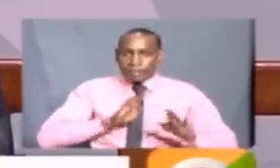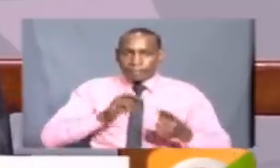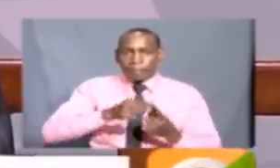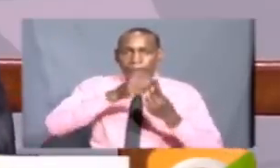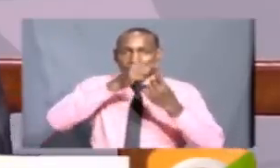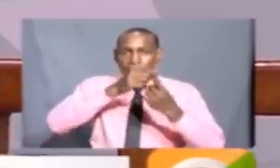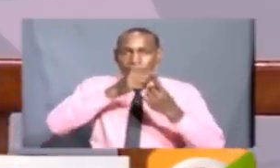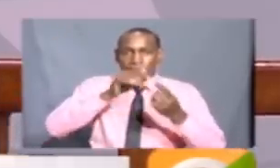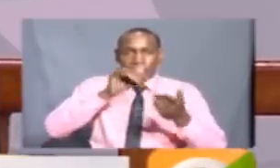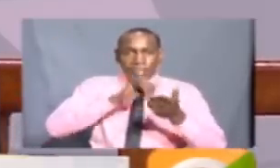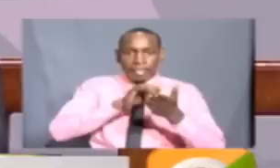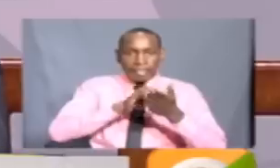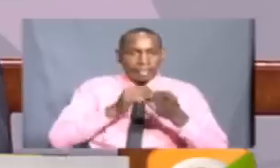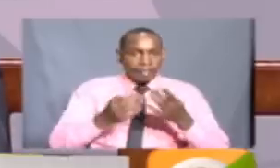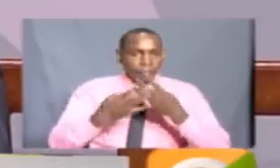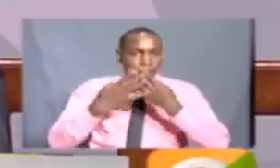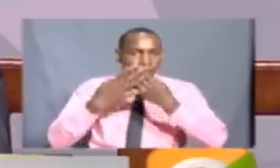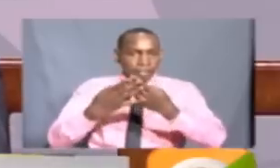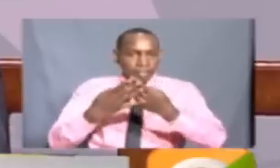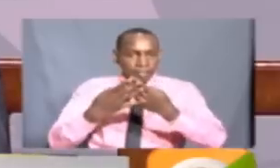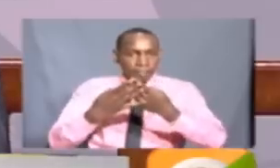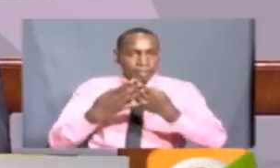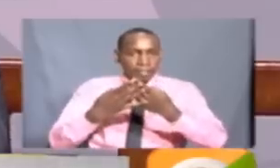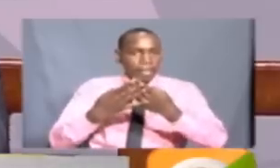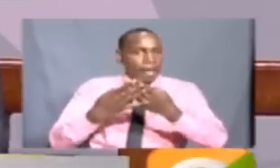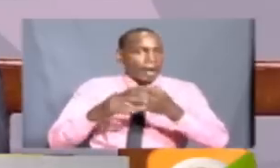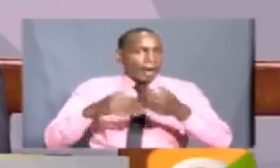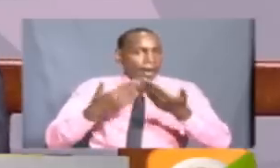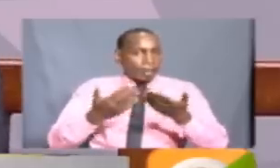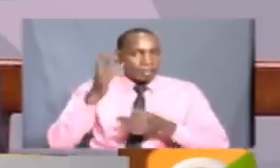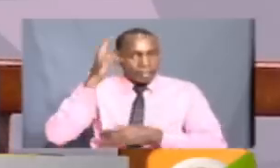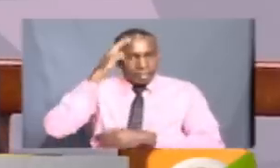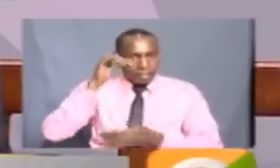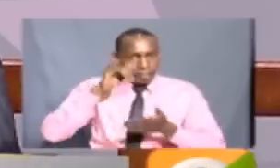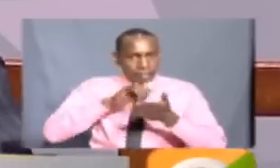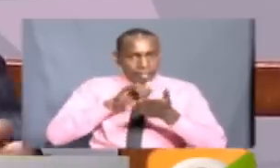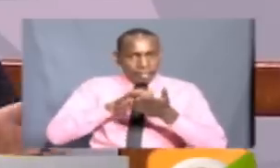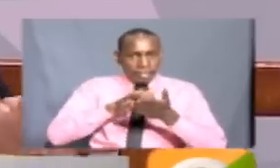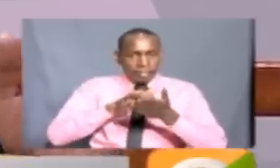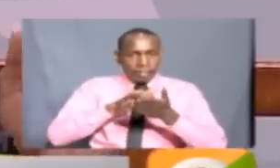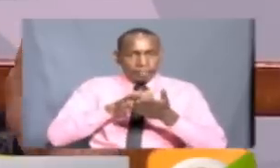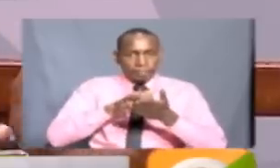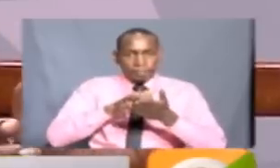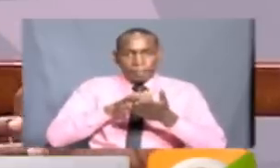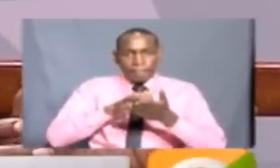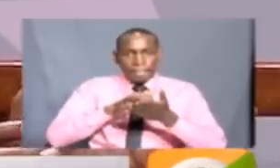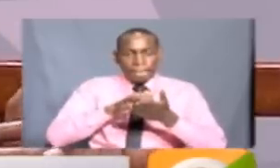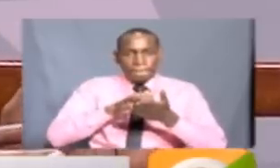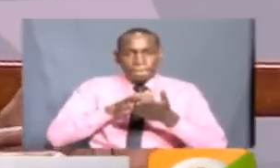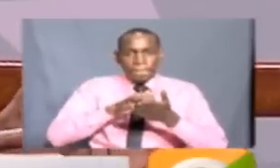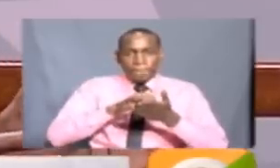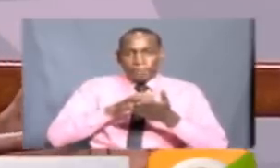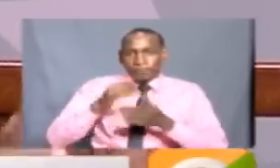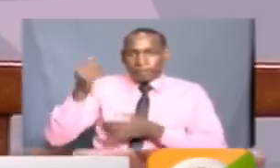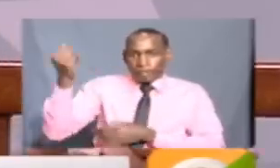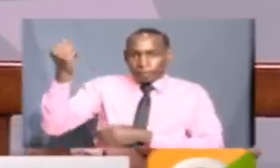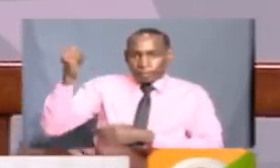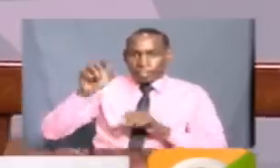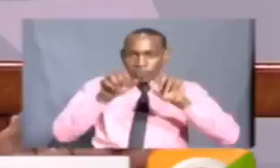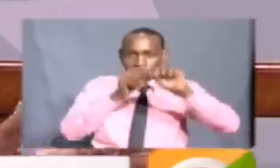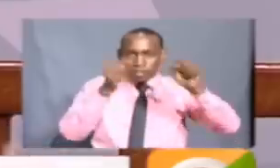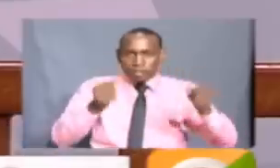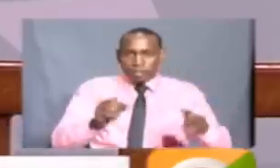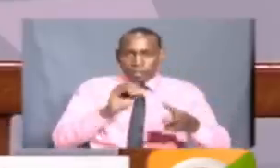that conviction in and of itself should not be the reason why you jettison some in your political system